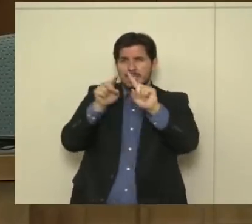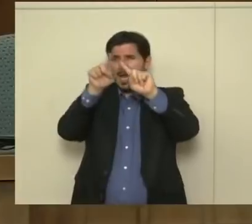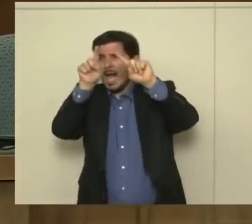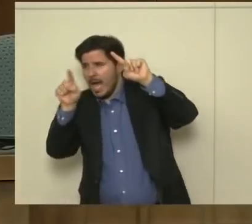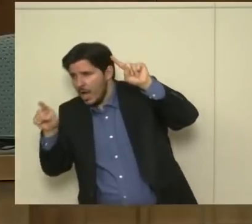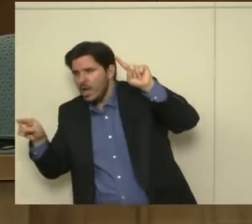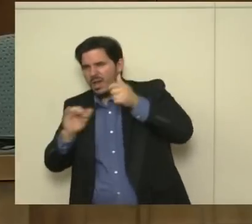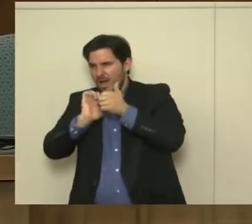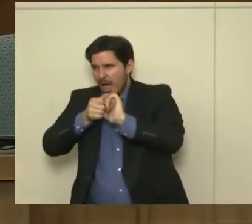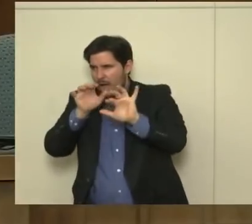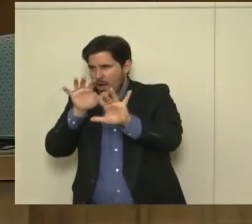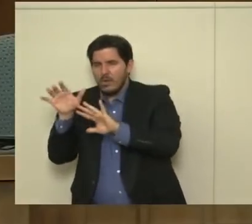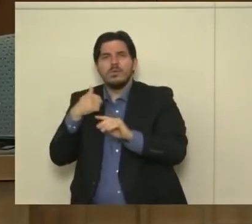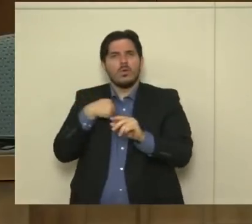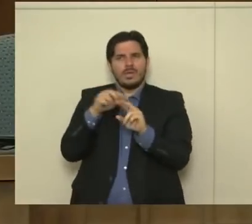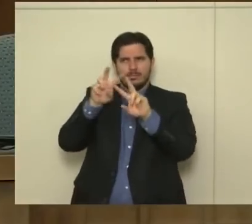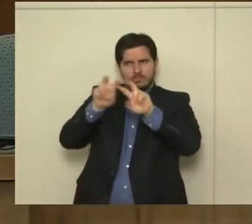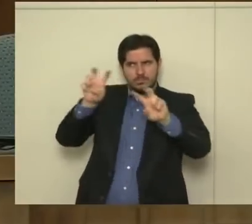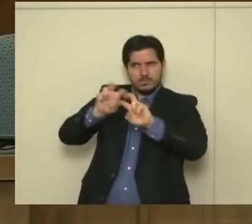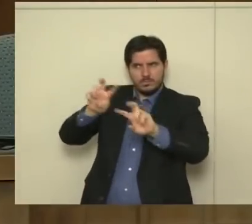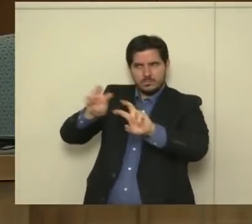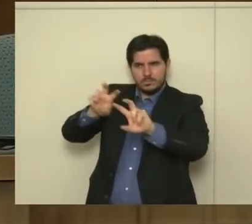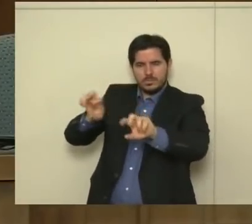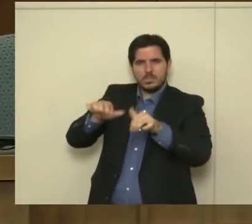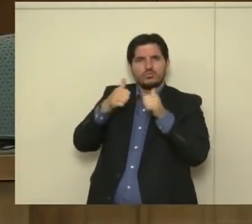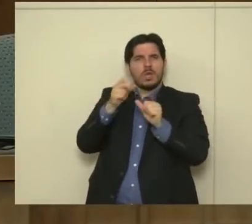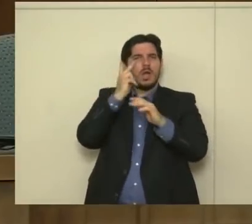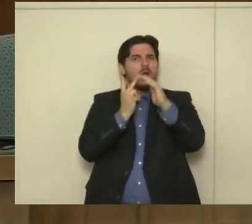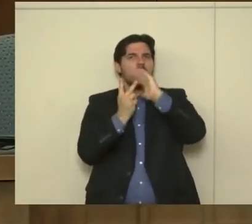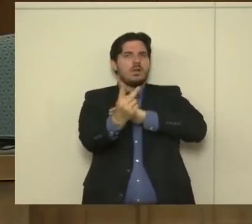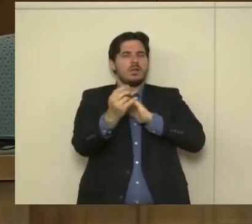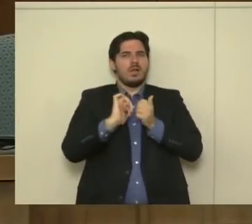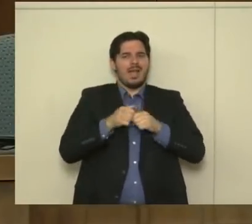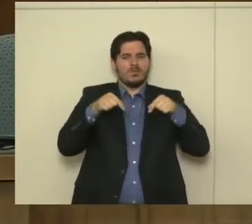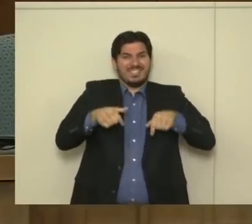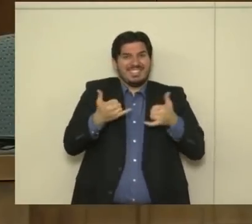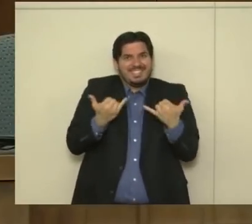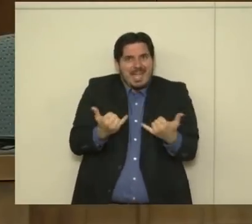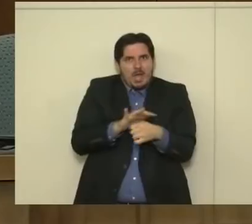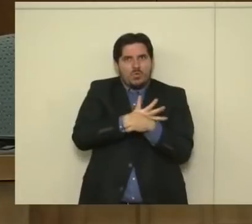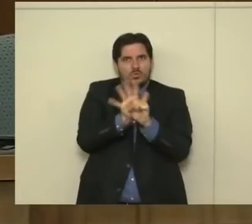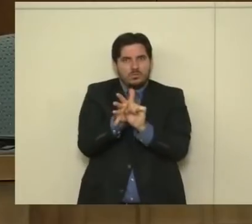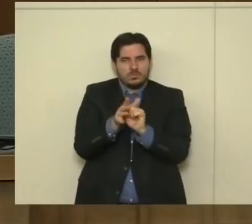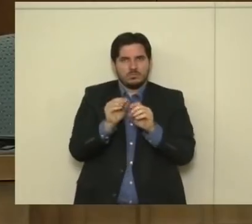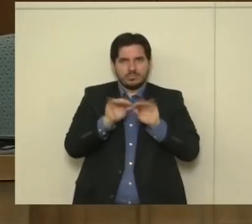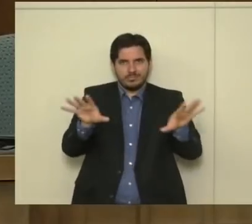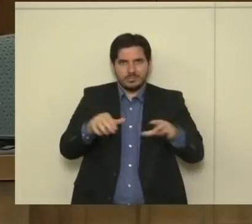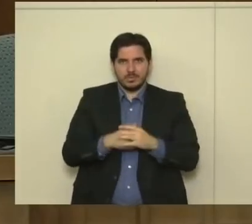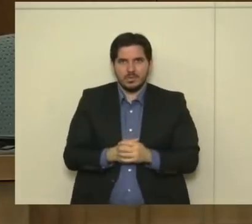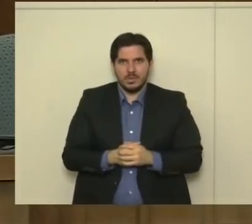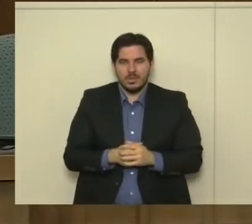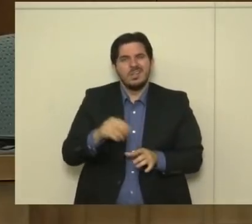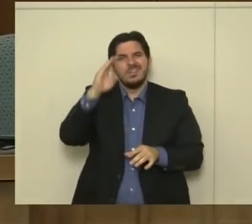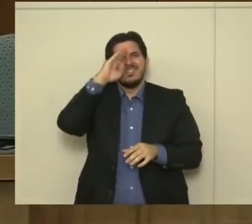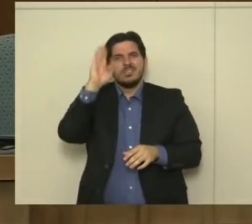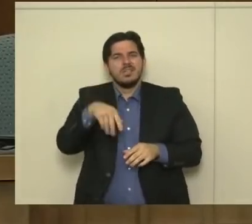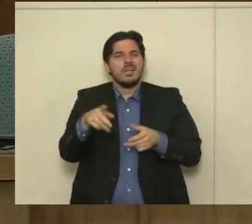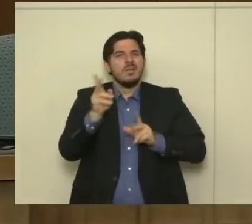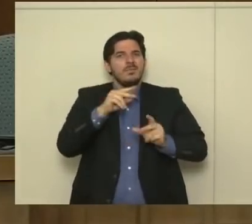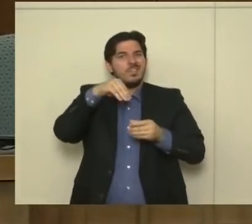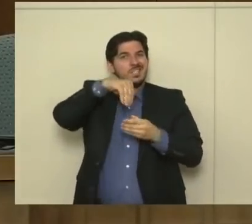couple things that could be part of it. People indoors more. You know, they have more contact with each other when they are indoors.